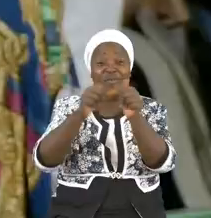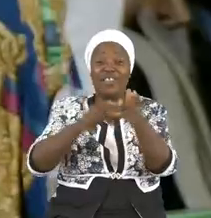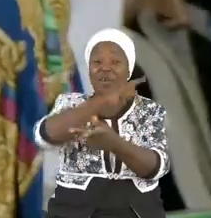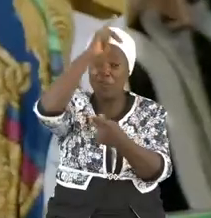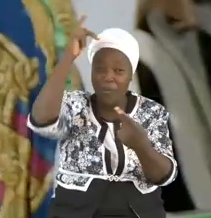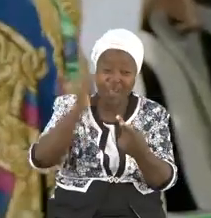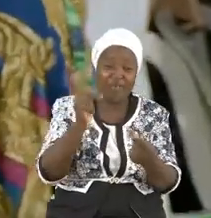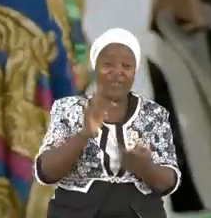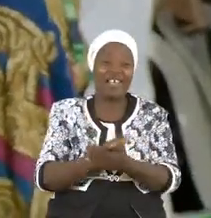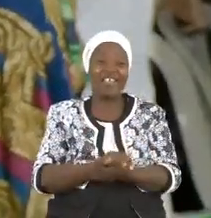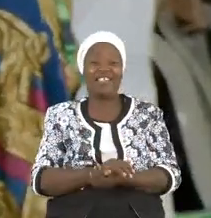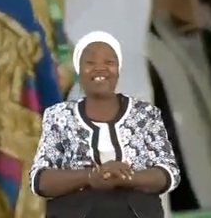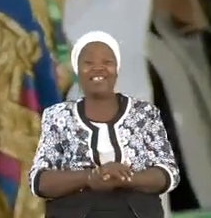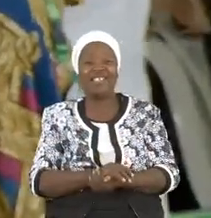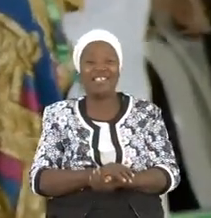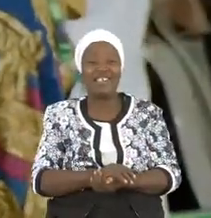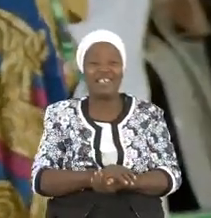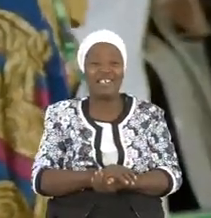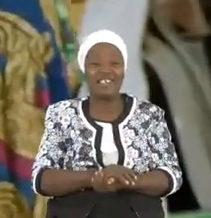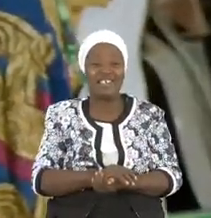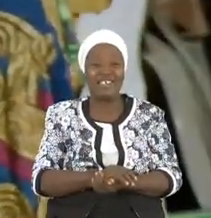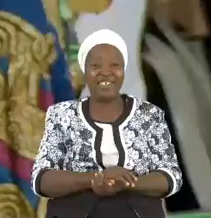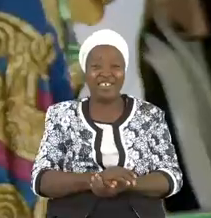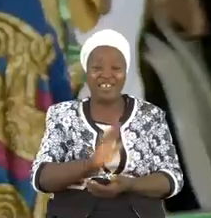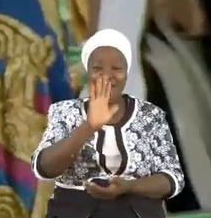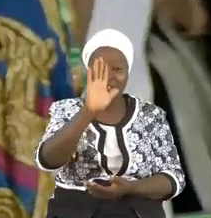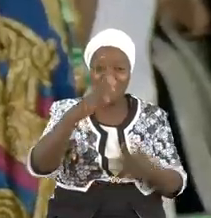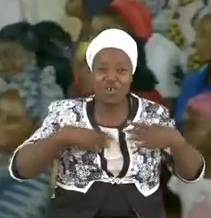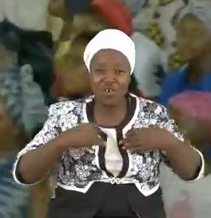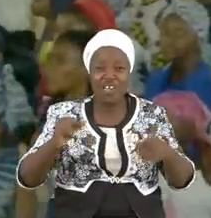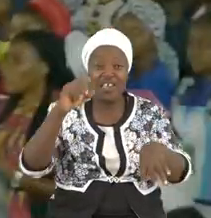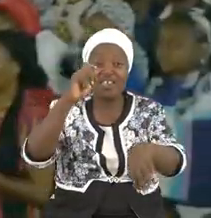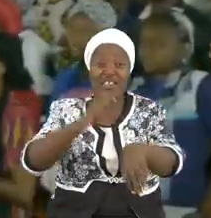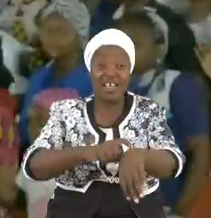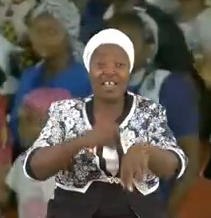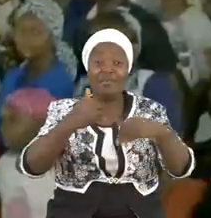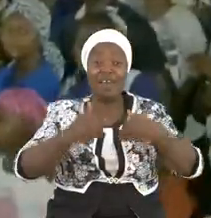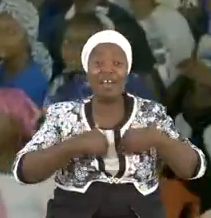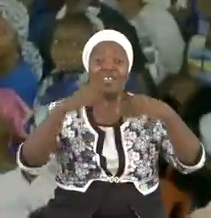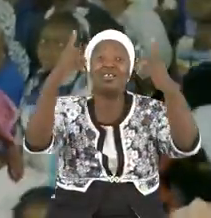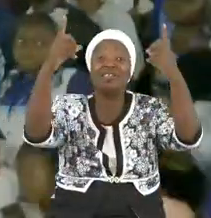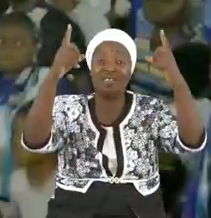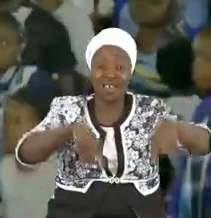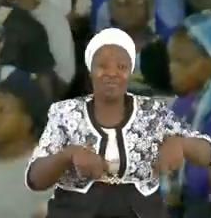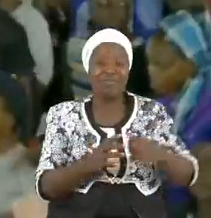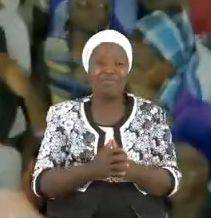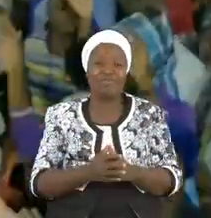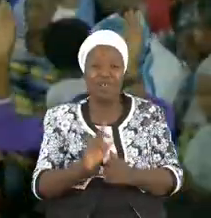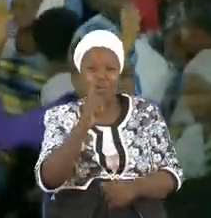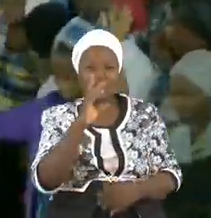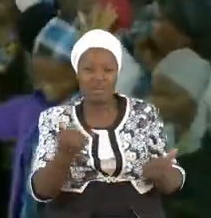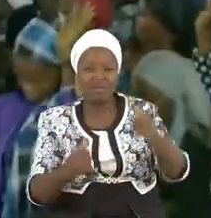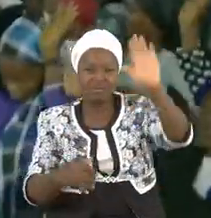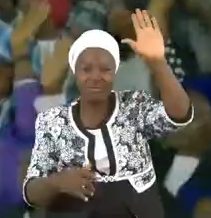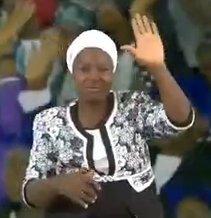perfect. Your healing time has come. Where are you?